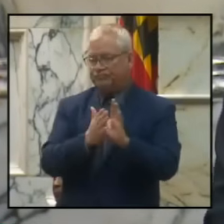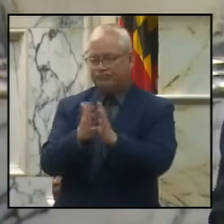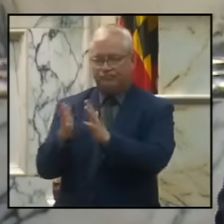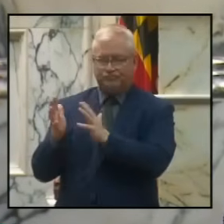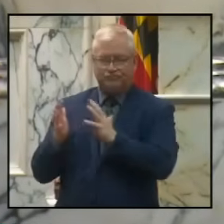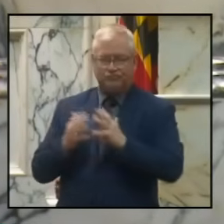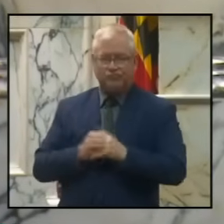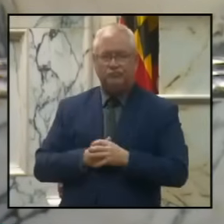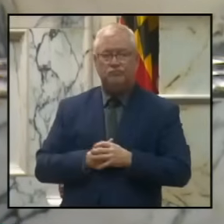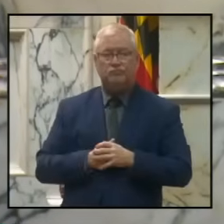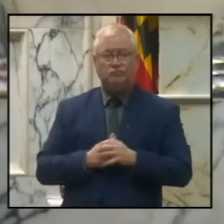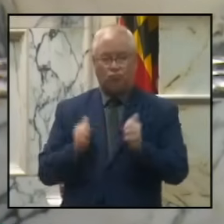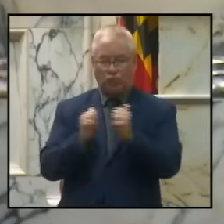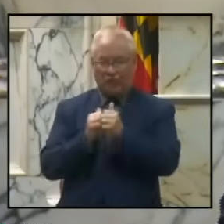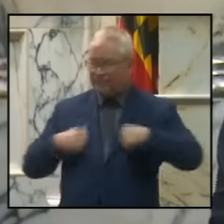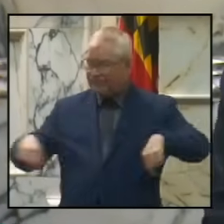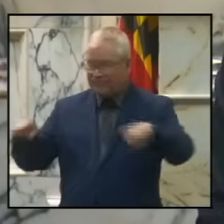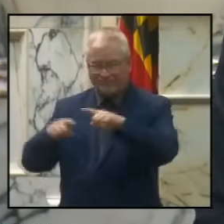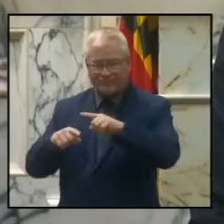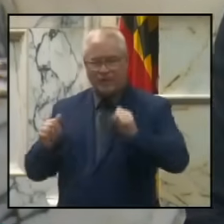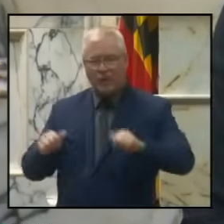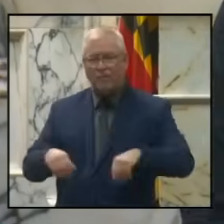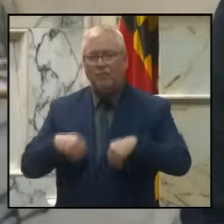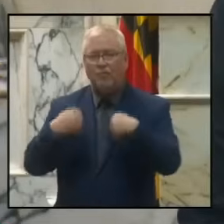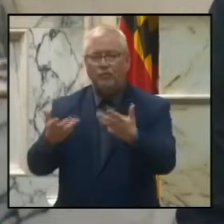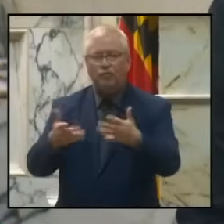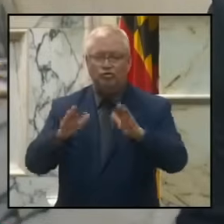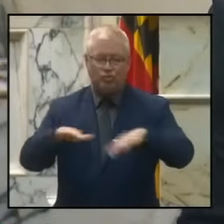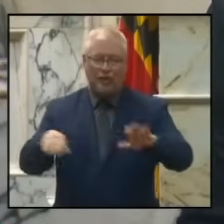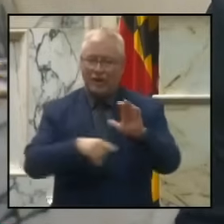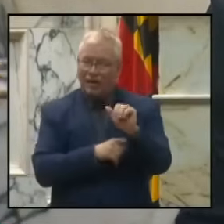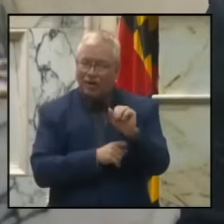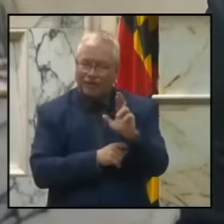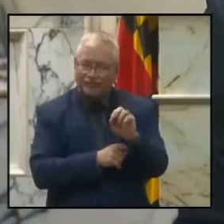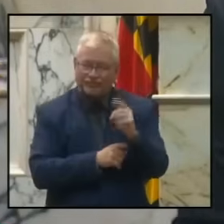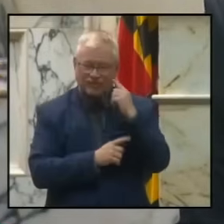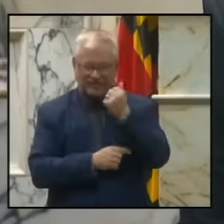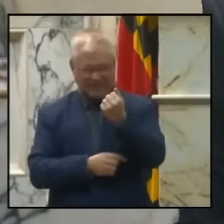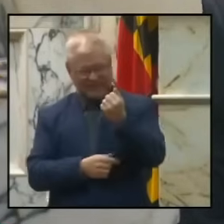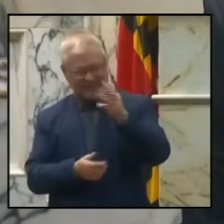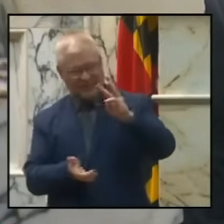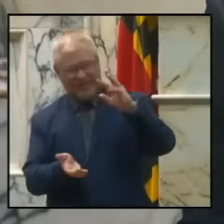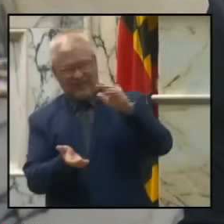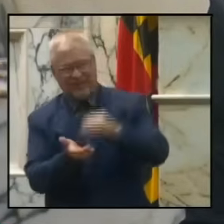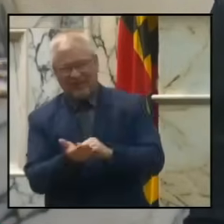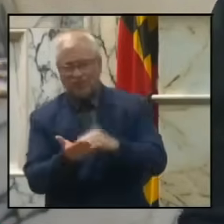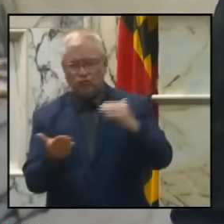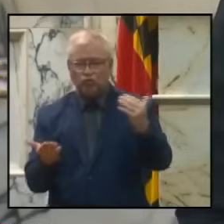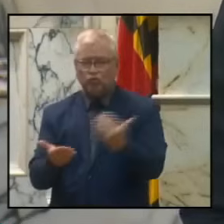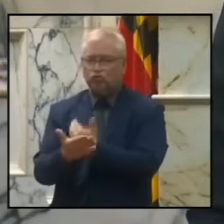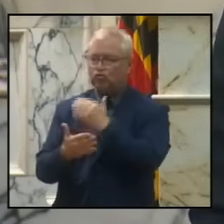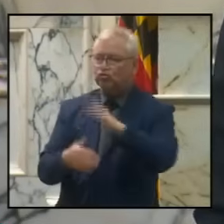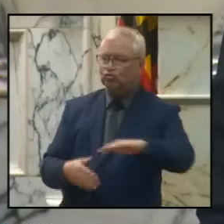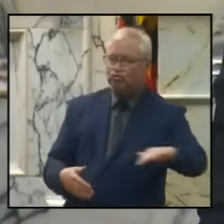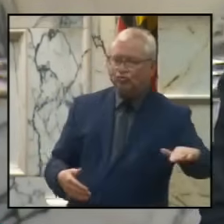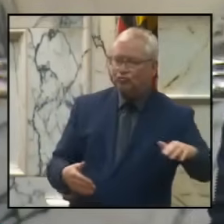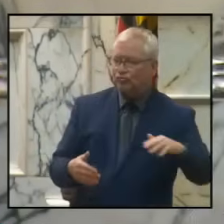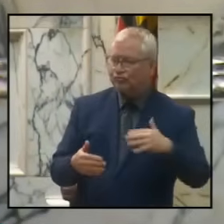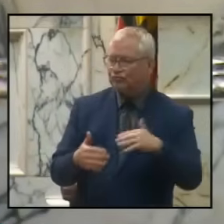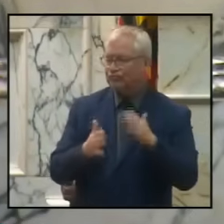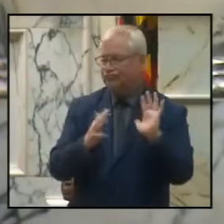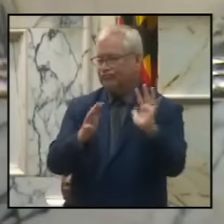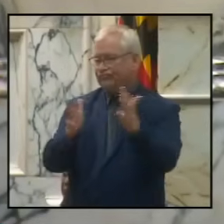That together, we have provided childcare to 16,000 additional Maryland children.